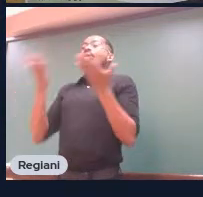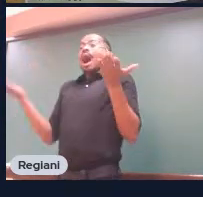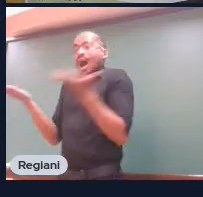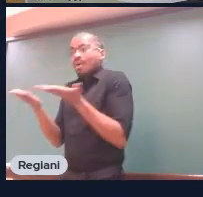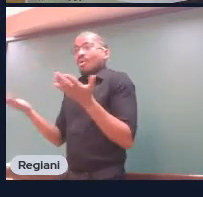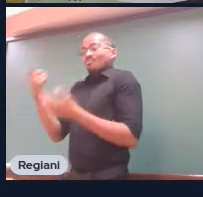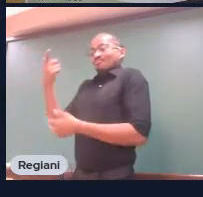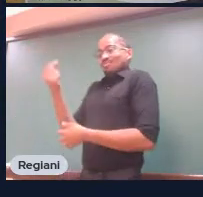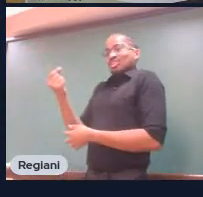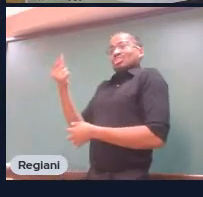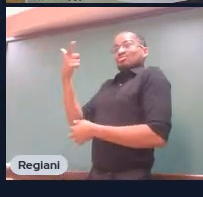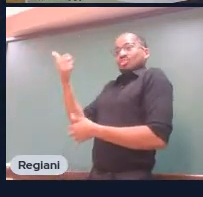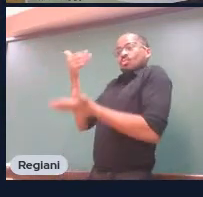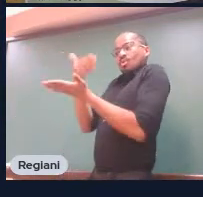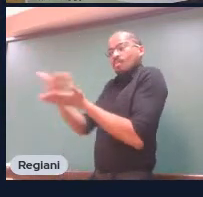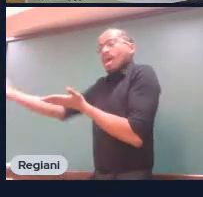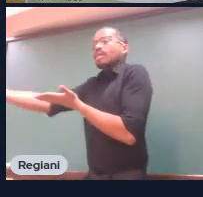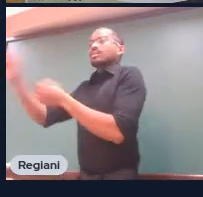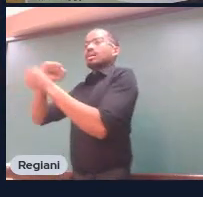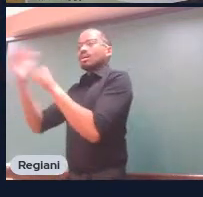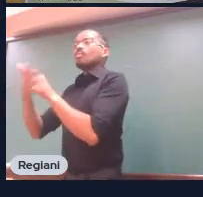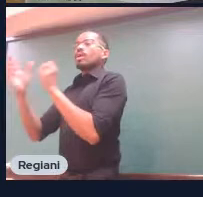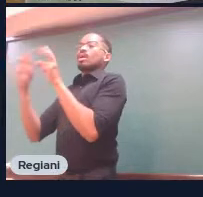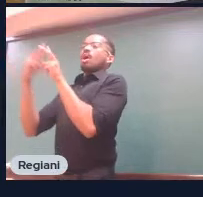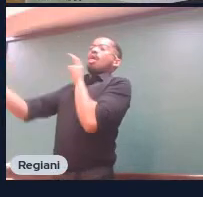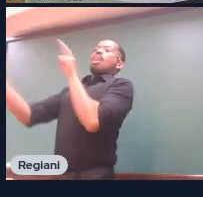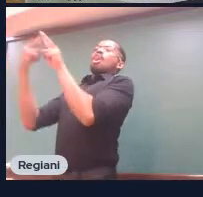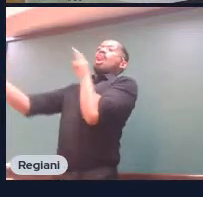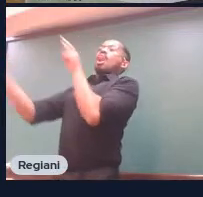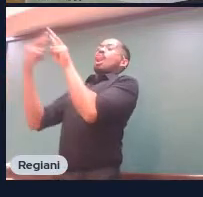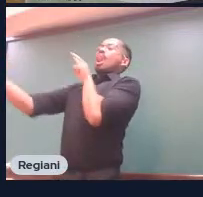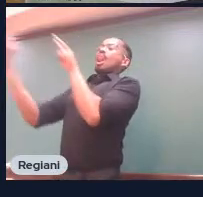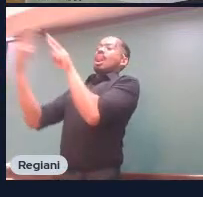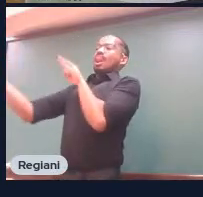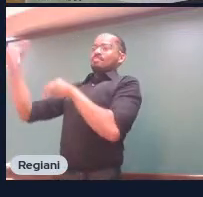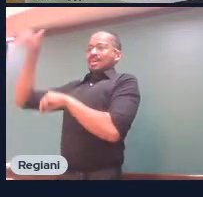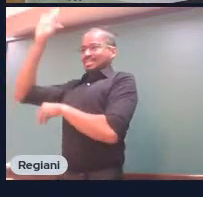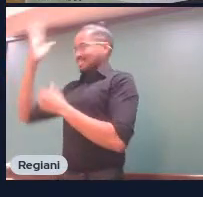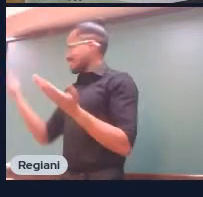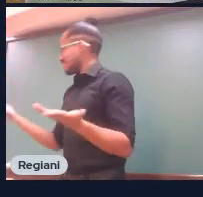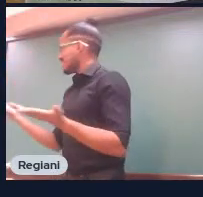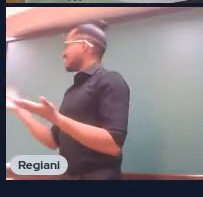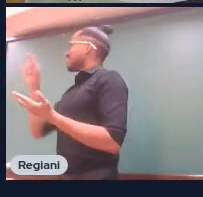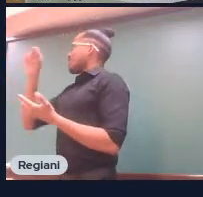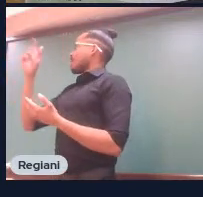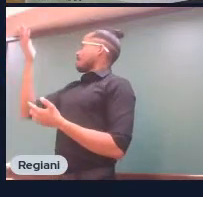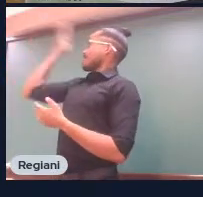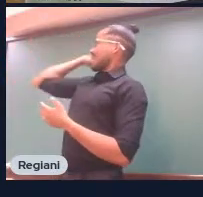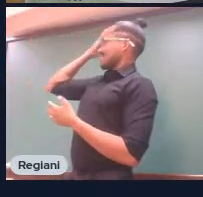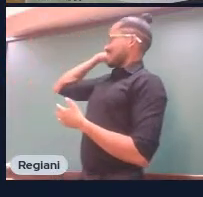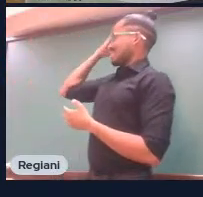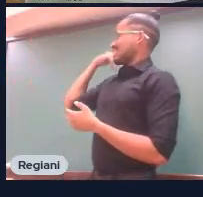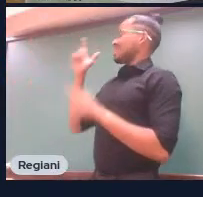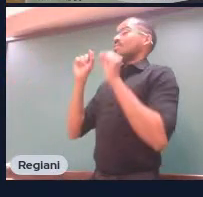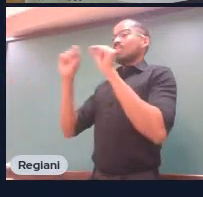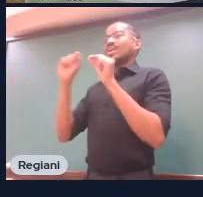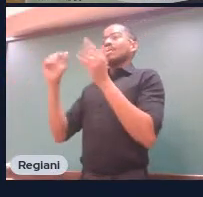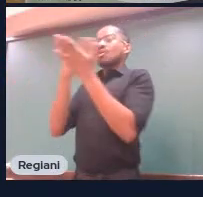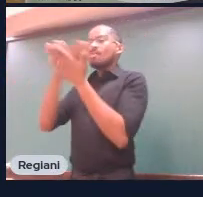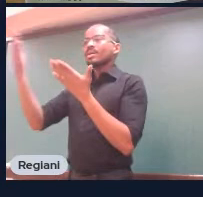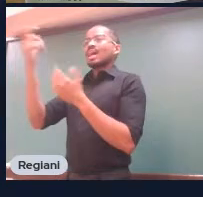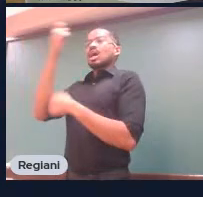3, and 4, we go from none to a few continental associations. Sorry, that was the past. We go to associations for